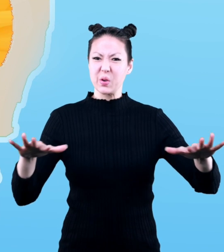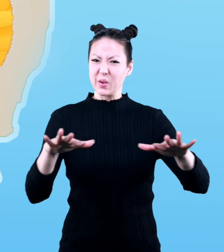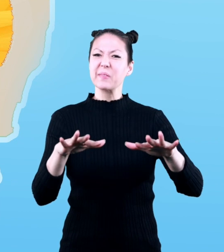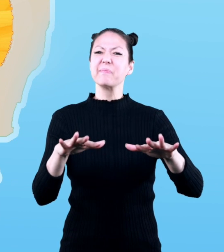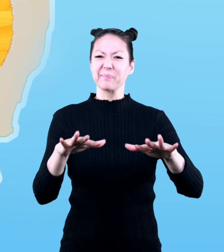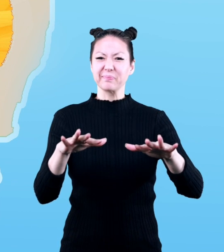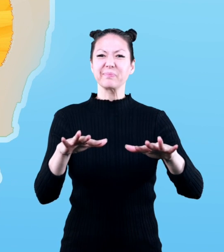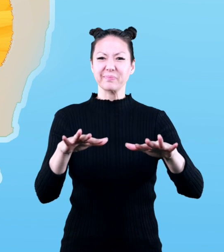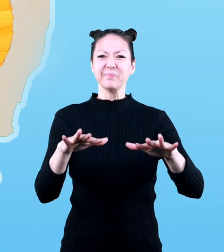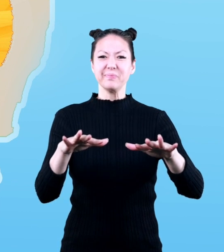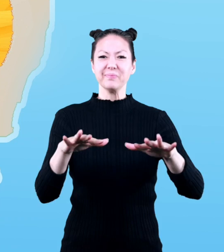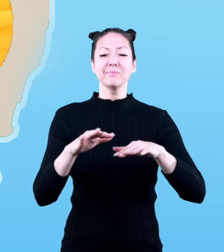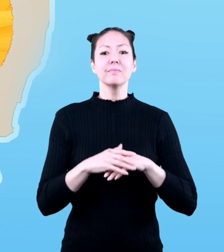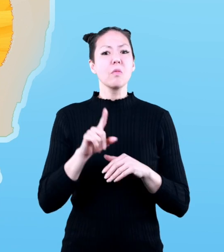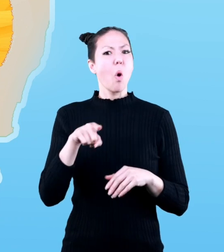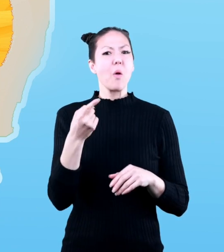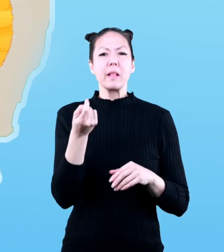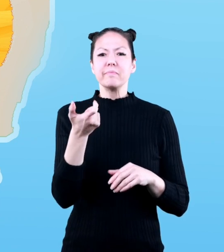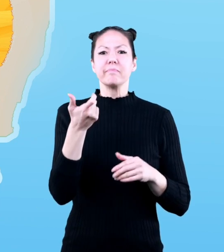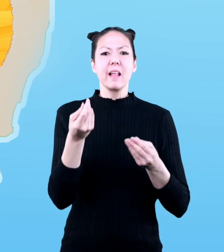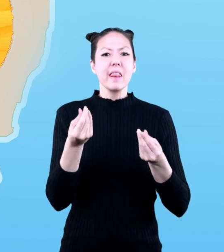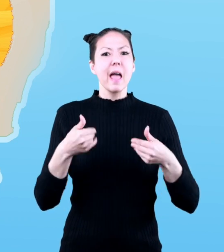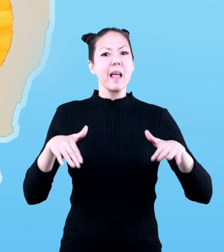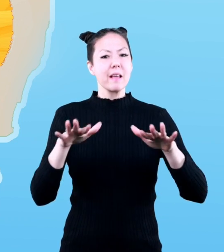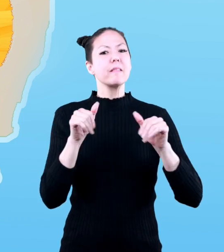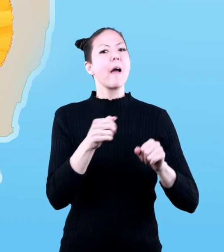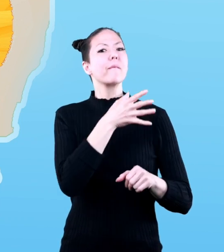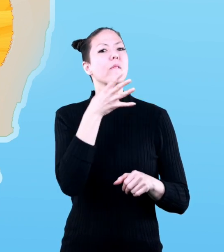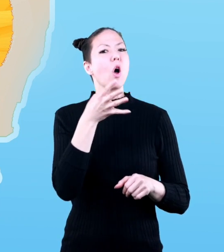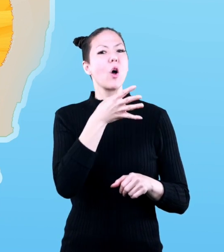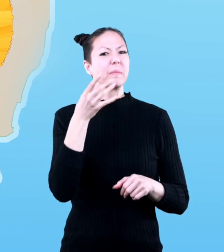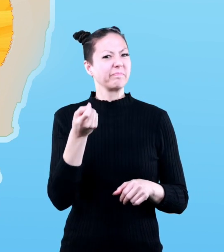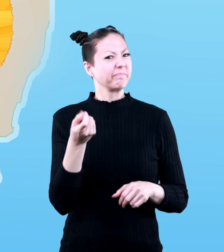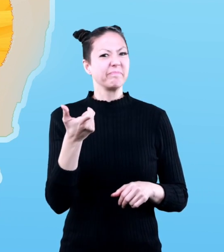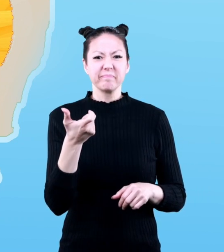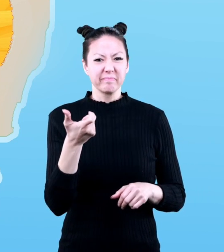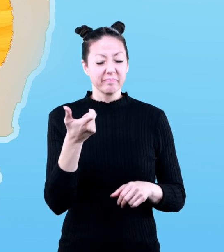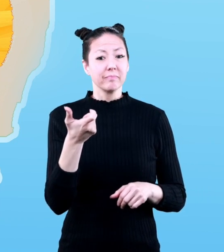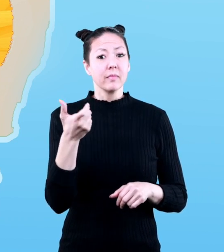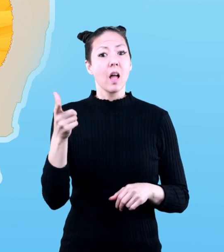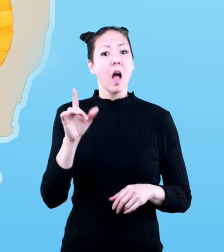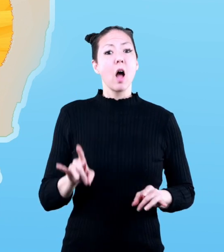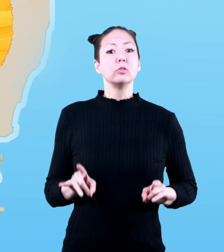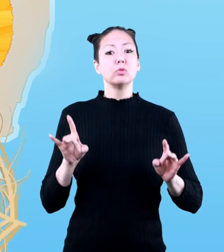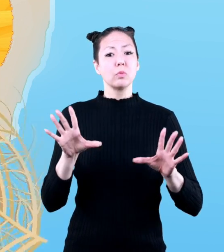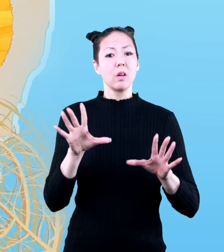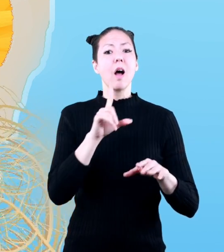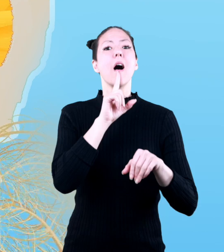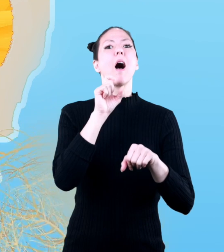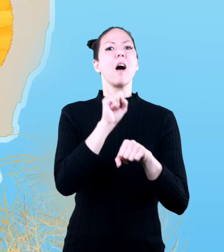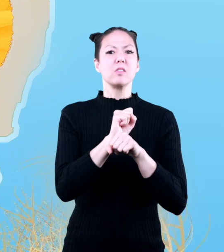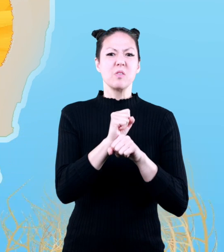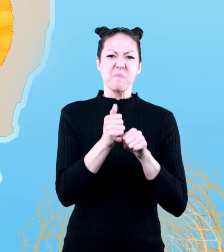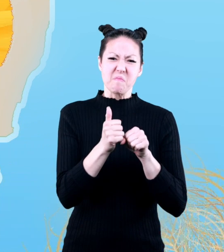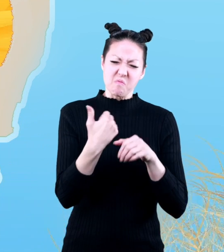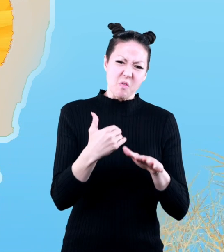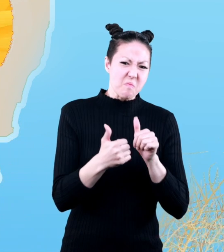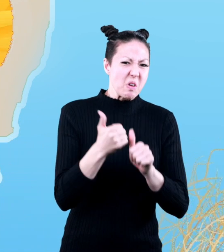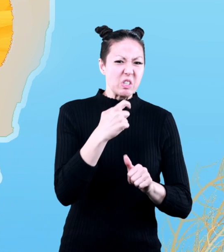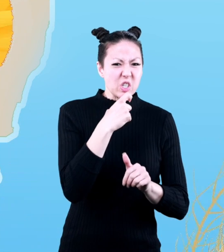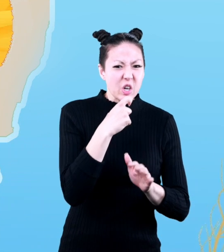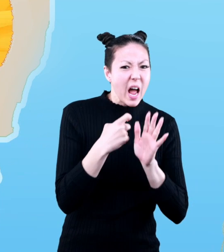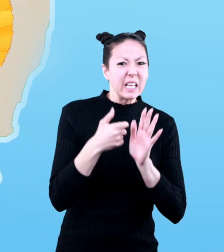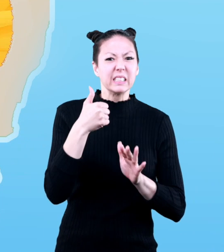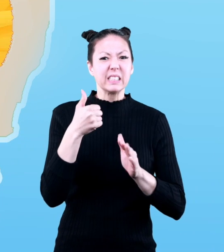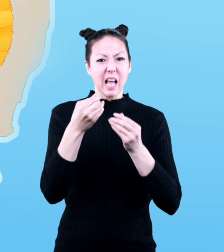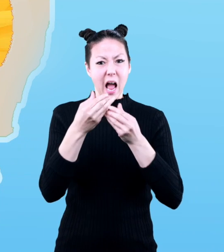the area is a desert landscape with only a little land suitable for farming. In fact, Australia is